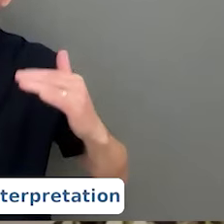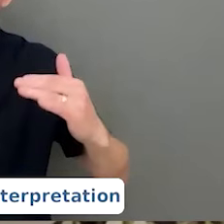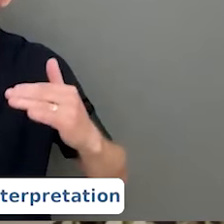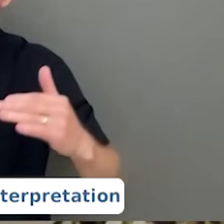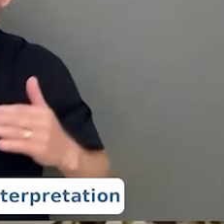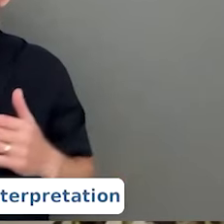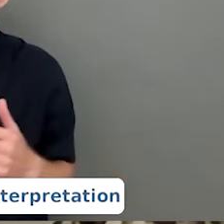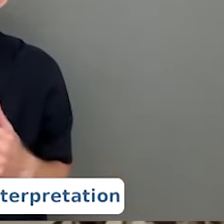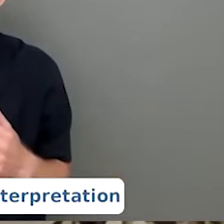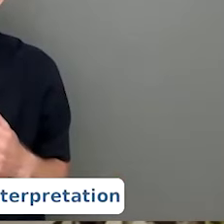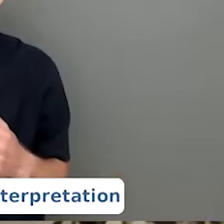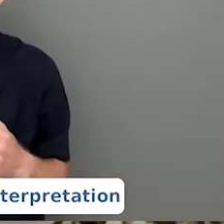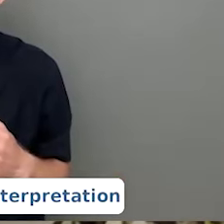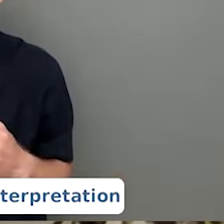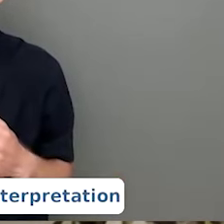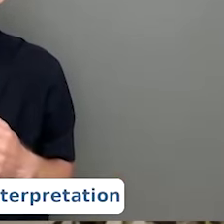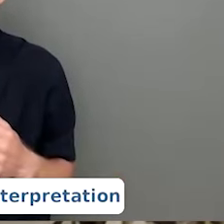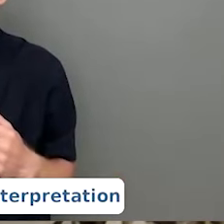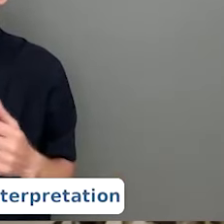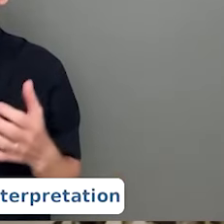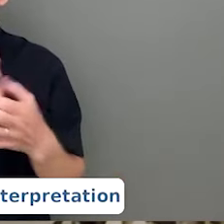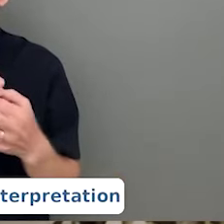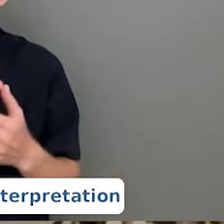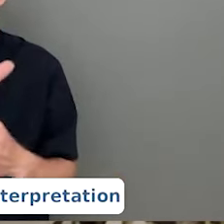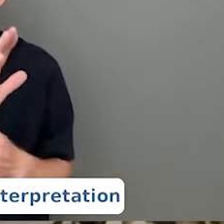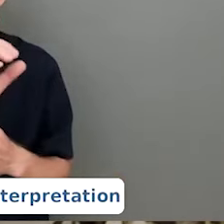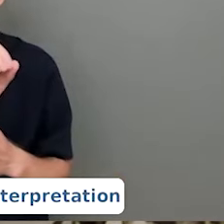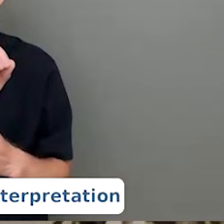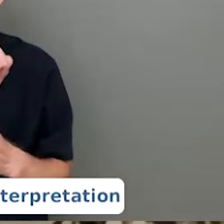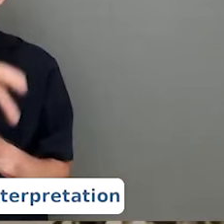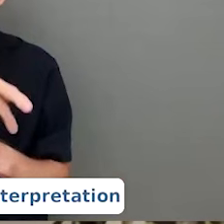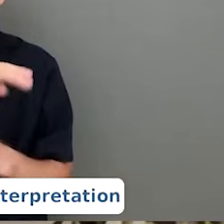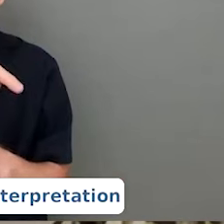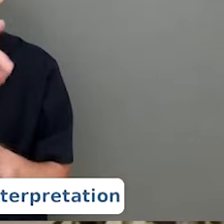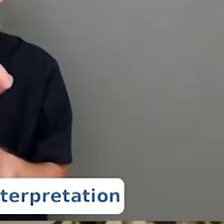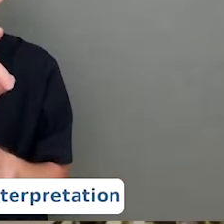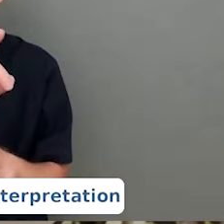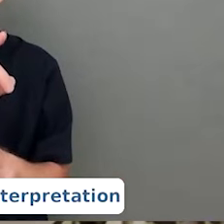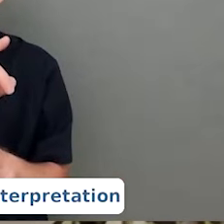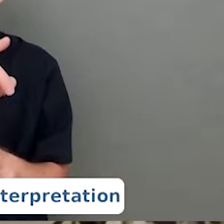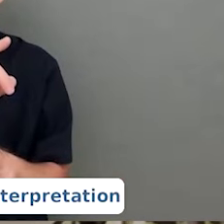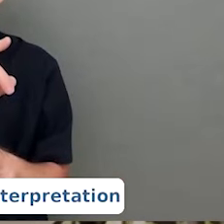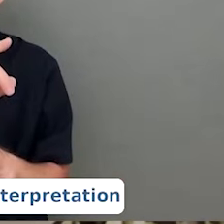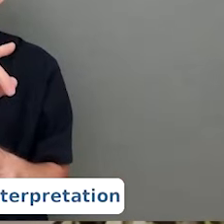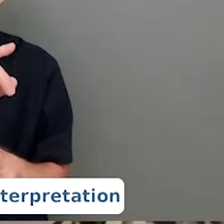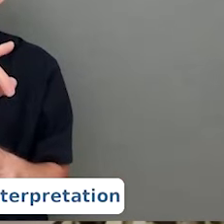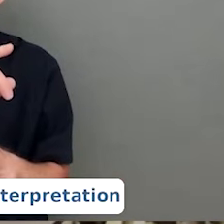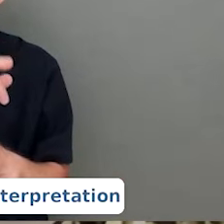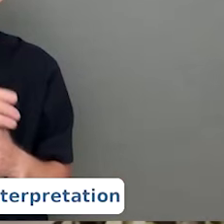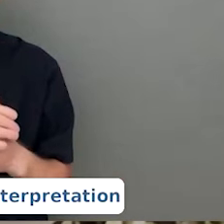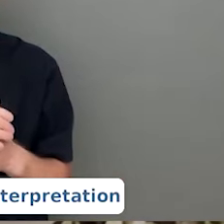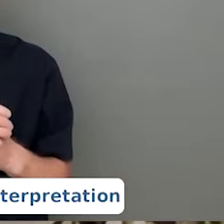the context, but are you seeing that having that kind of pooled funding for disability that governments